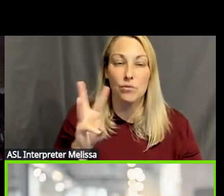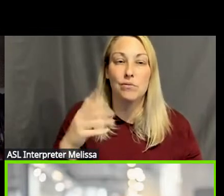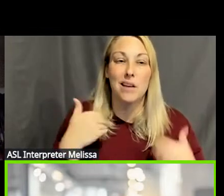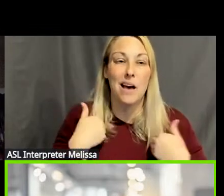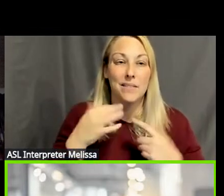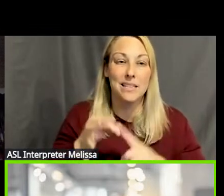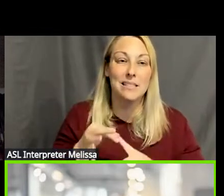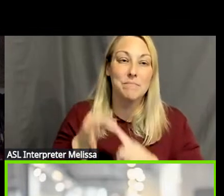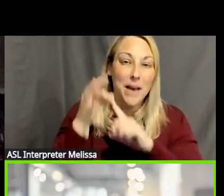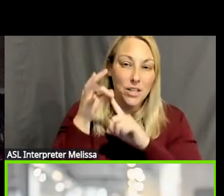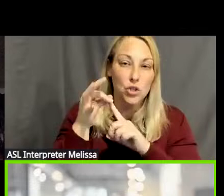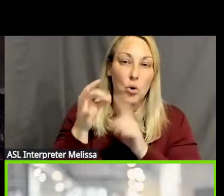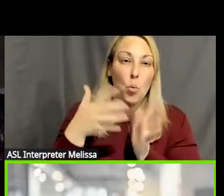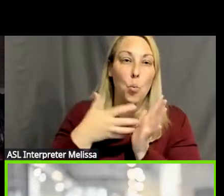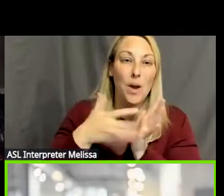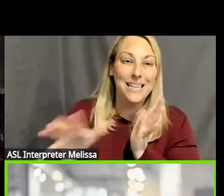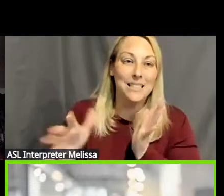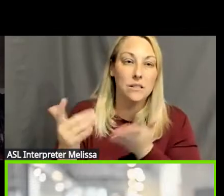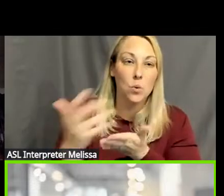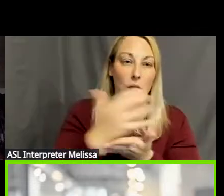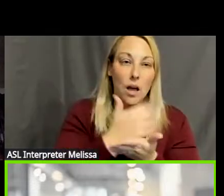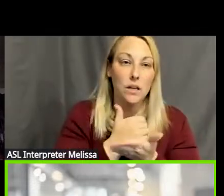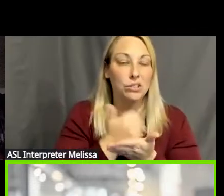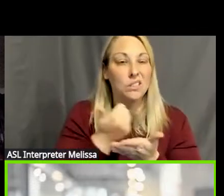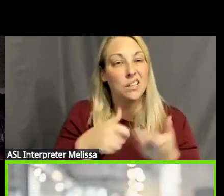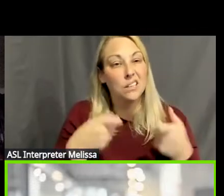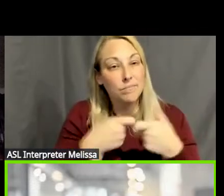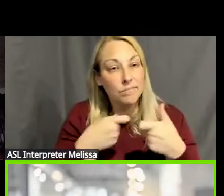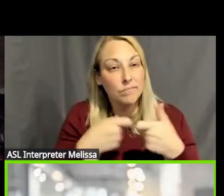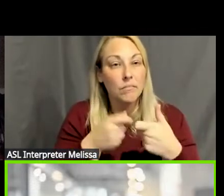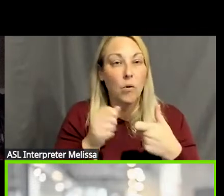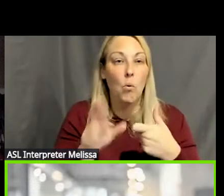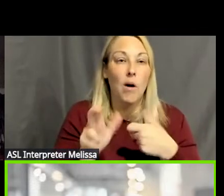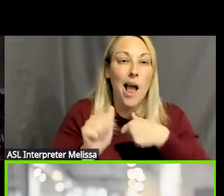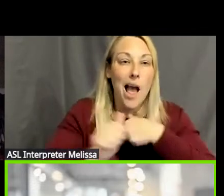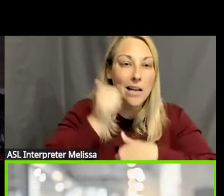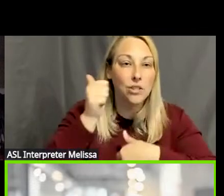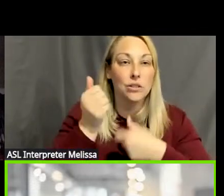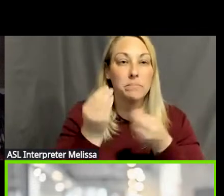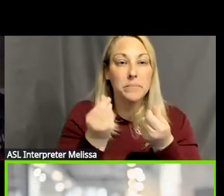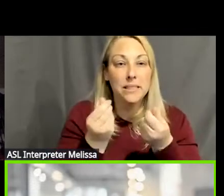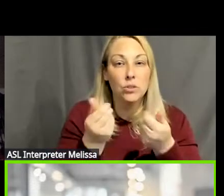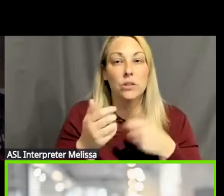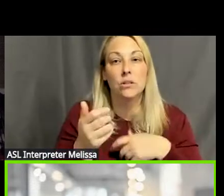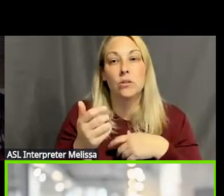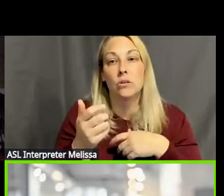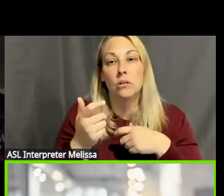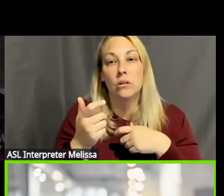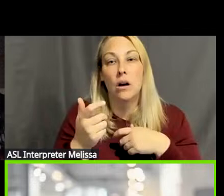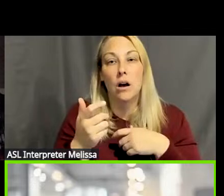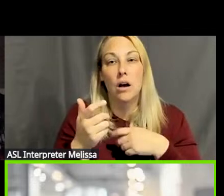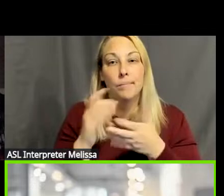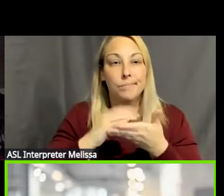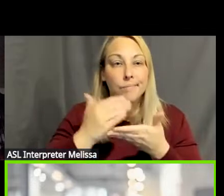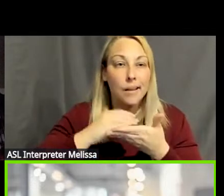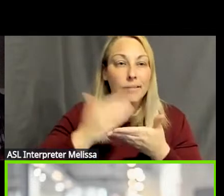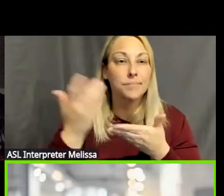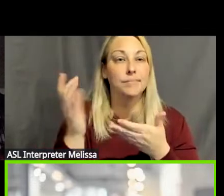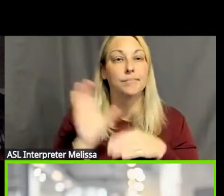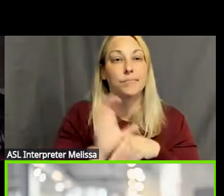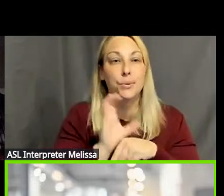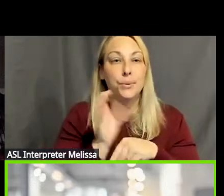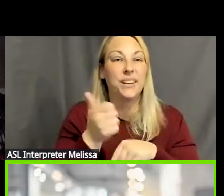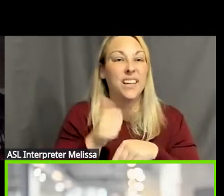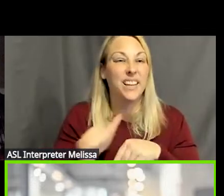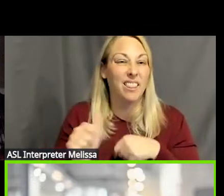electronics, paper shredding, hazardous household items, you can drop those off at Saturday, April 19th from 8 a.m.